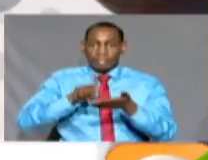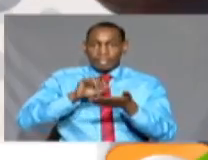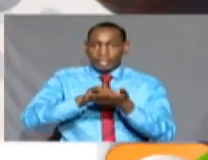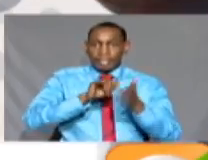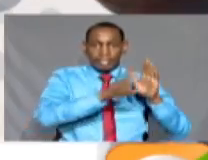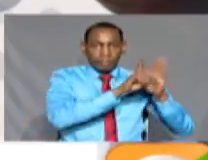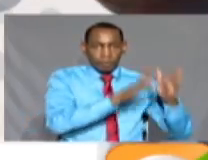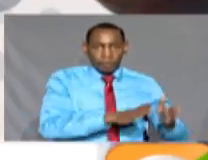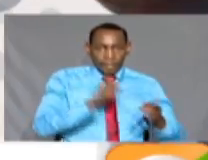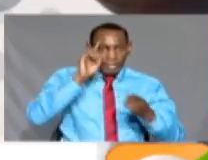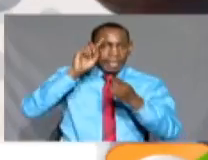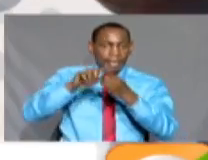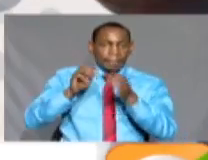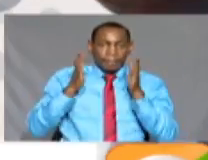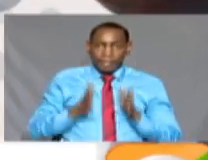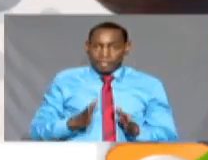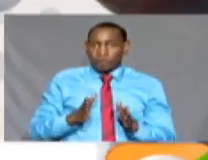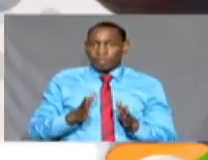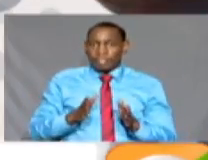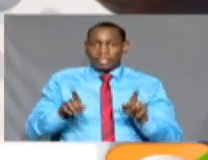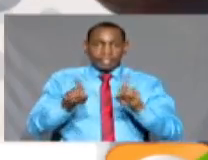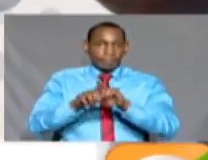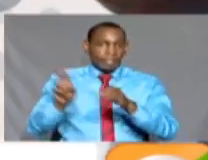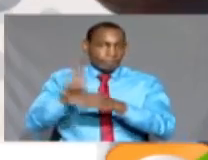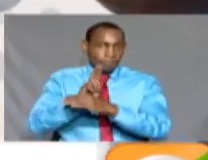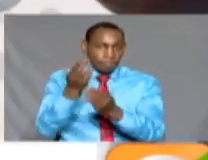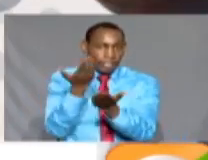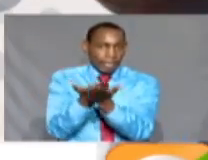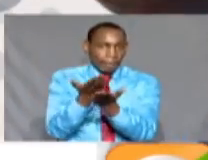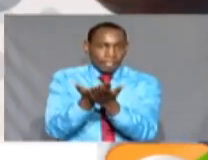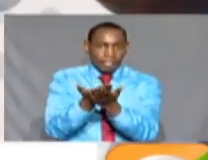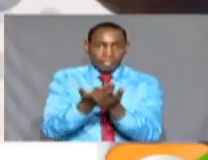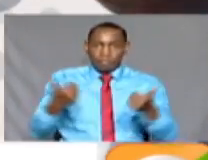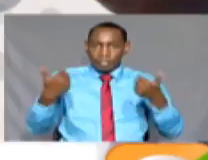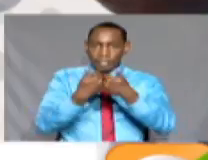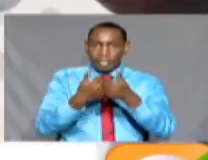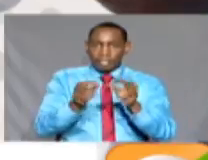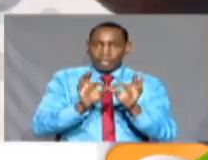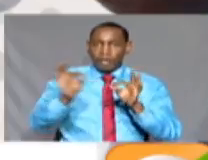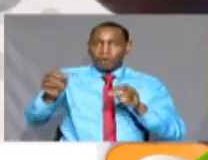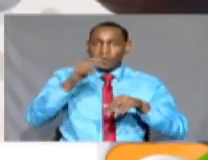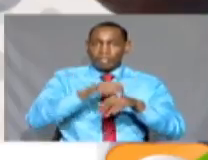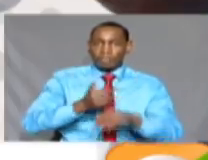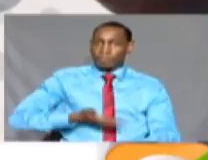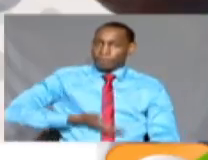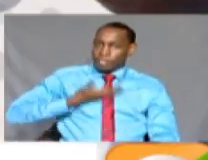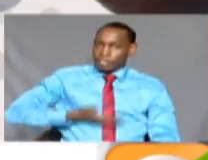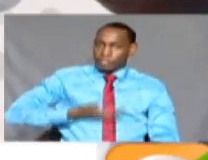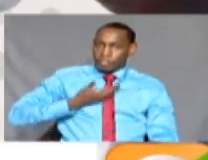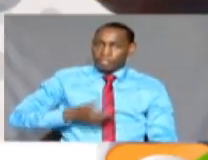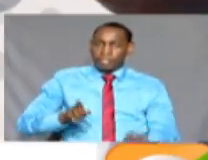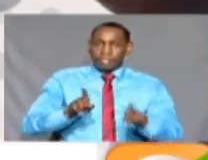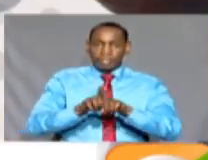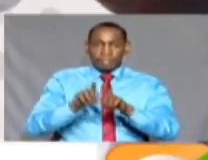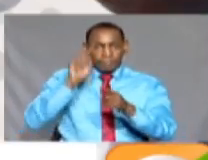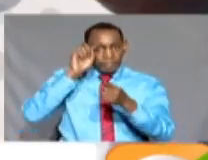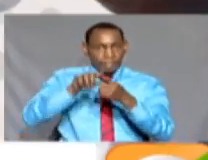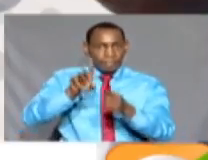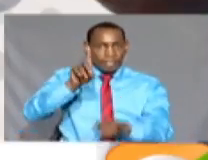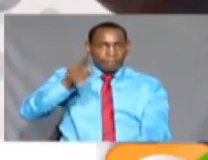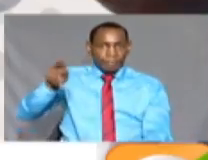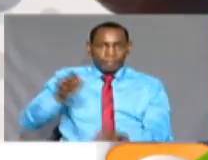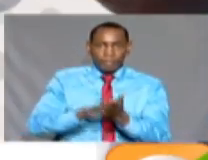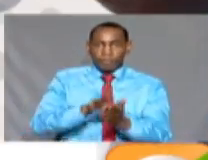is settling his personal scores and is using the application to channel his long-standing anger and malevolence against the